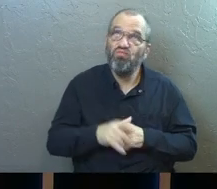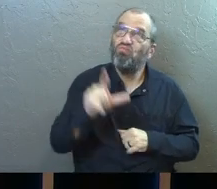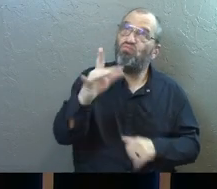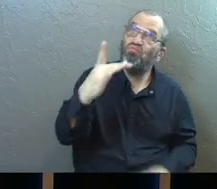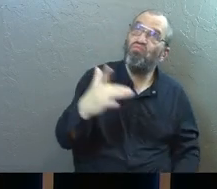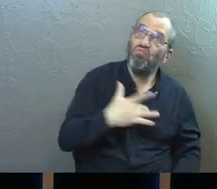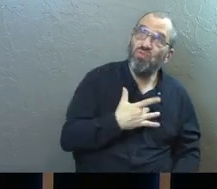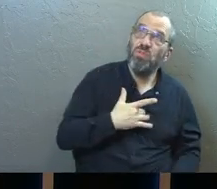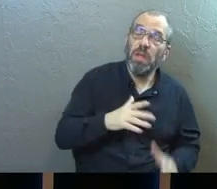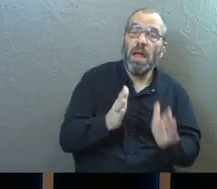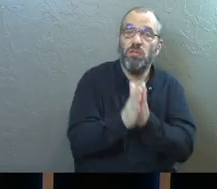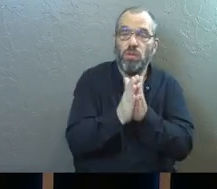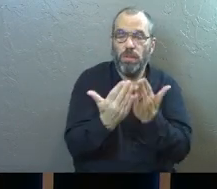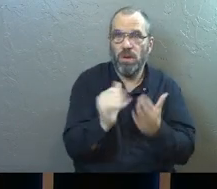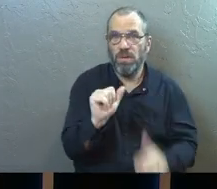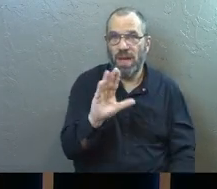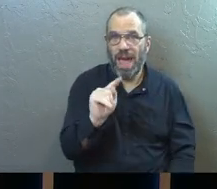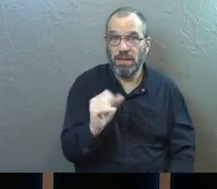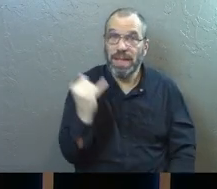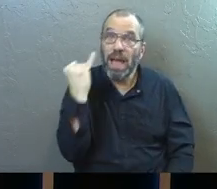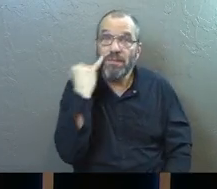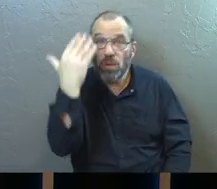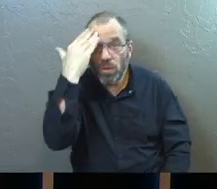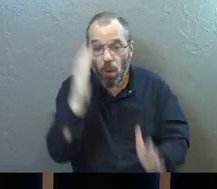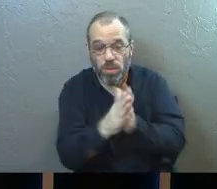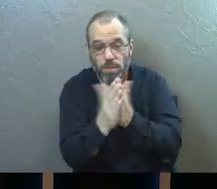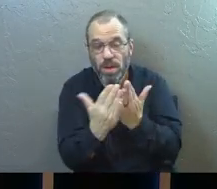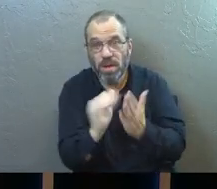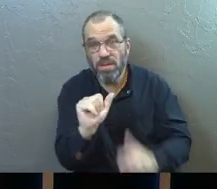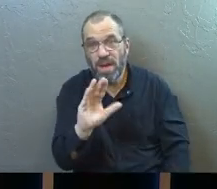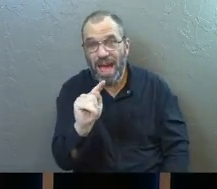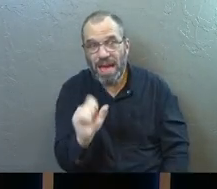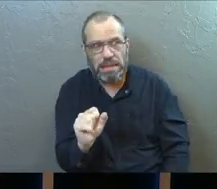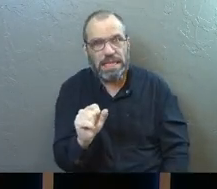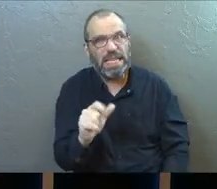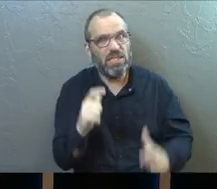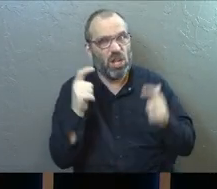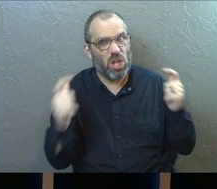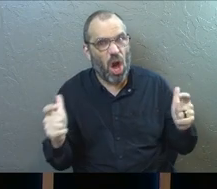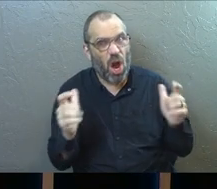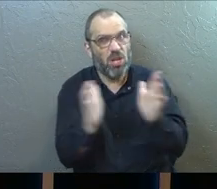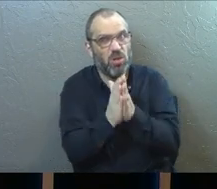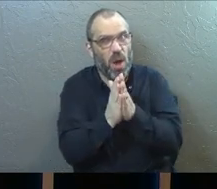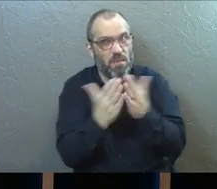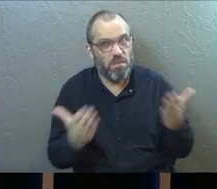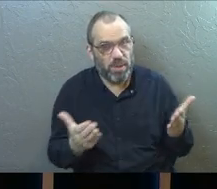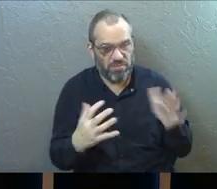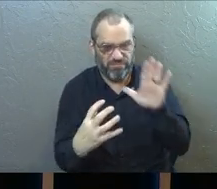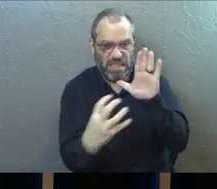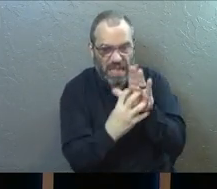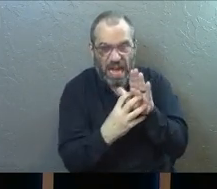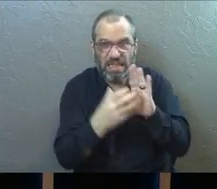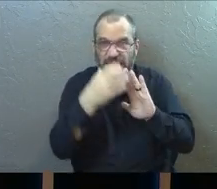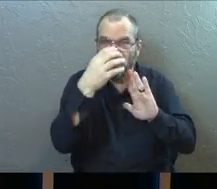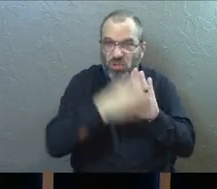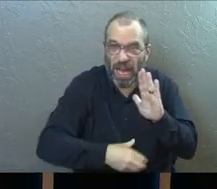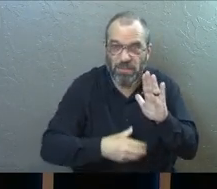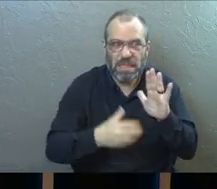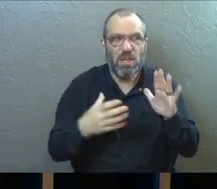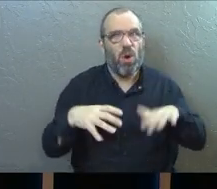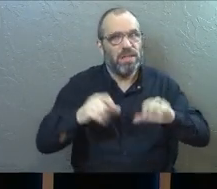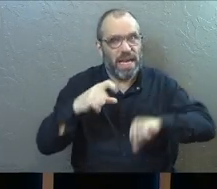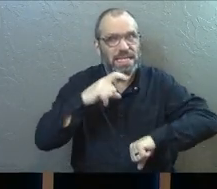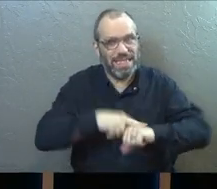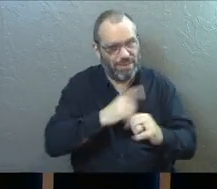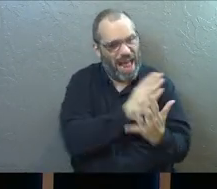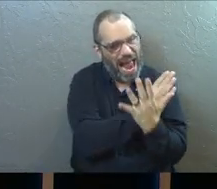Lord to jump into the book of Acts. And if you know anything about the book of Acts, it's rather large in its content and its chapters. And so it takes